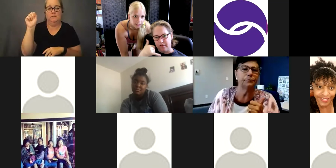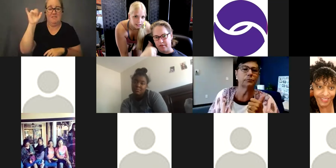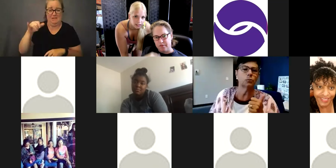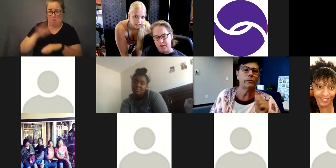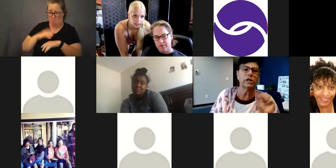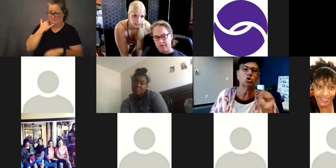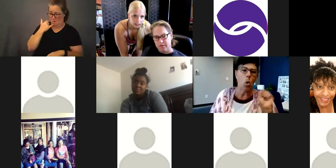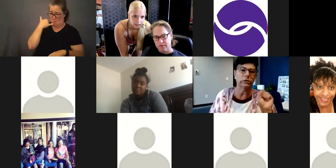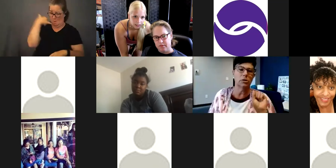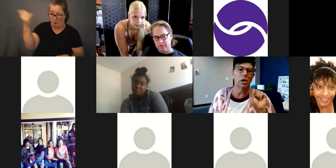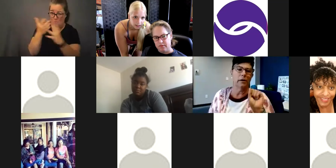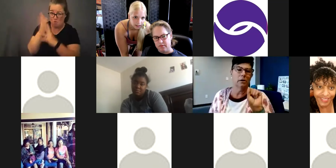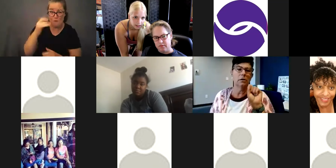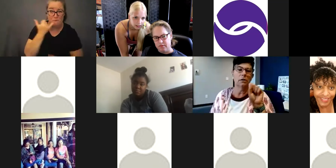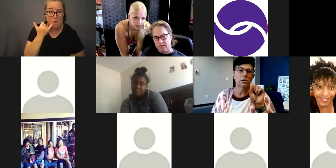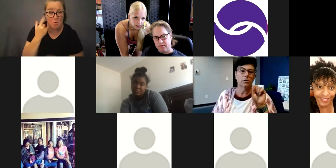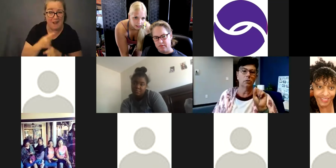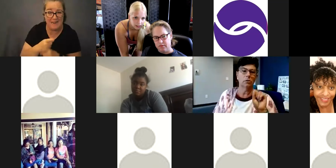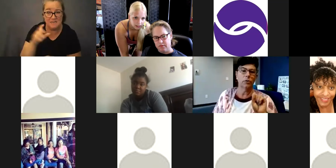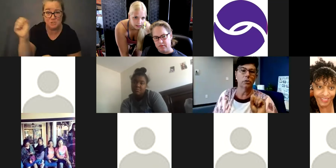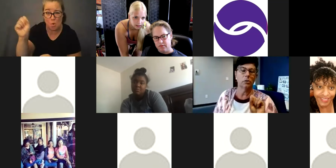called on her phone?